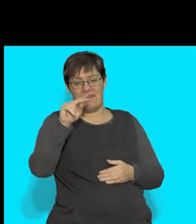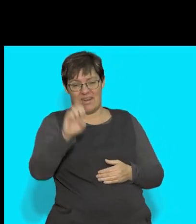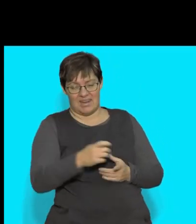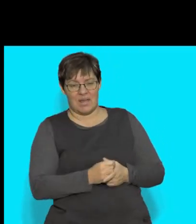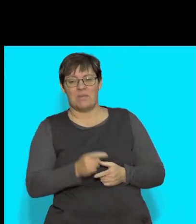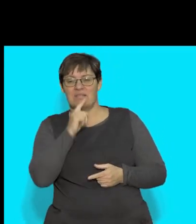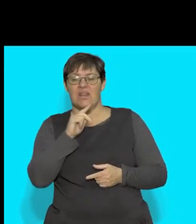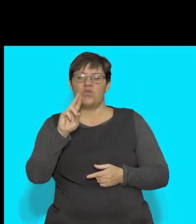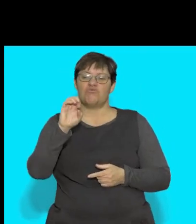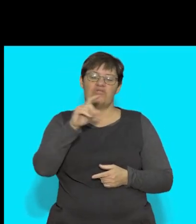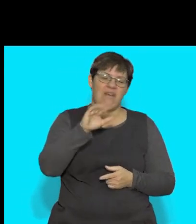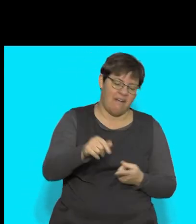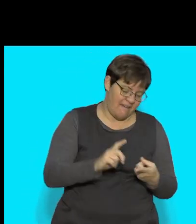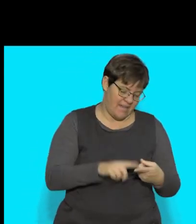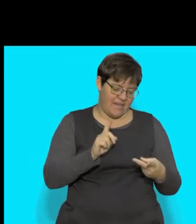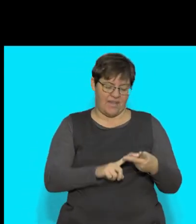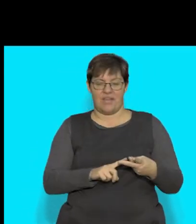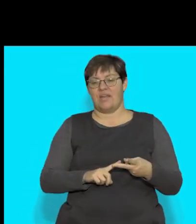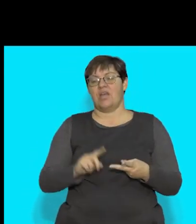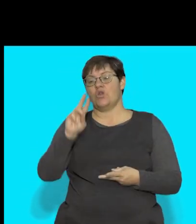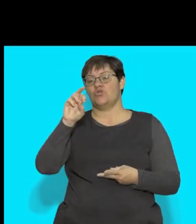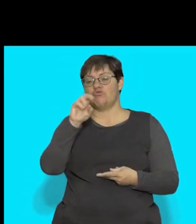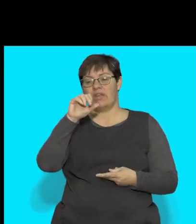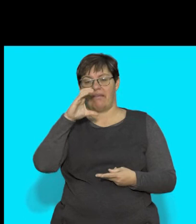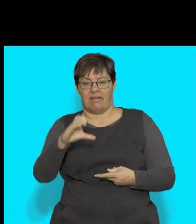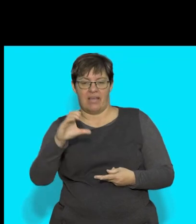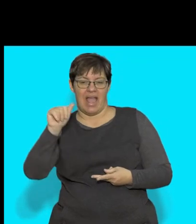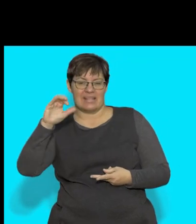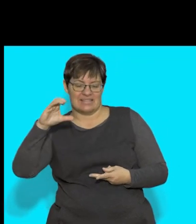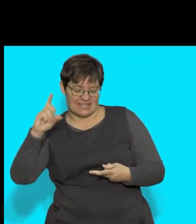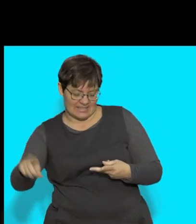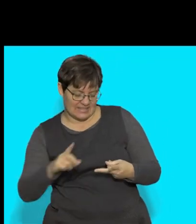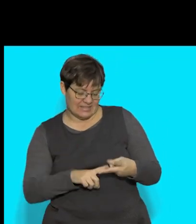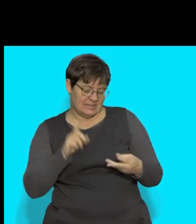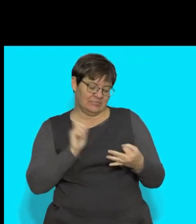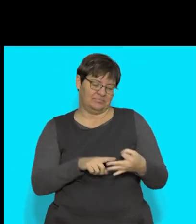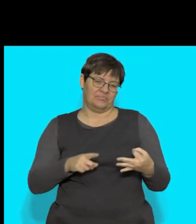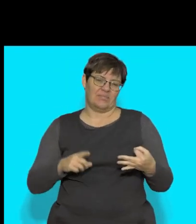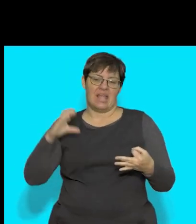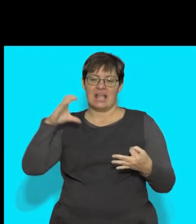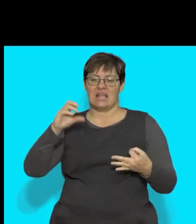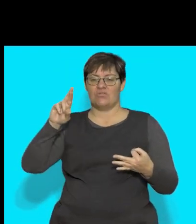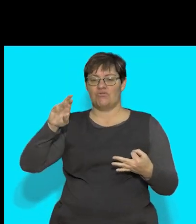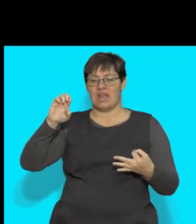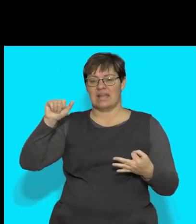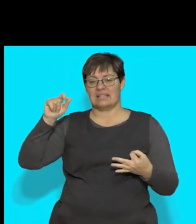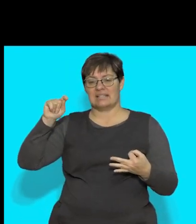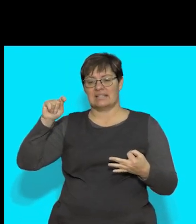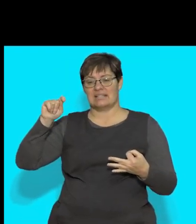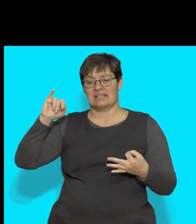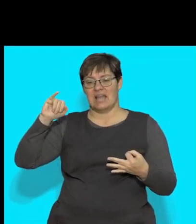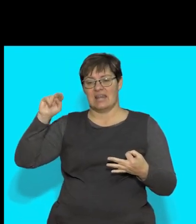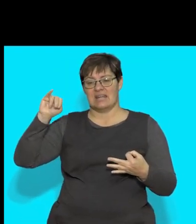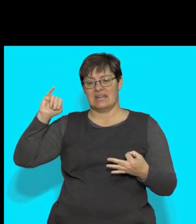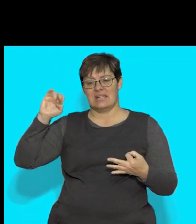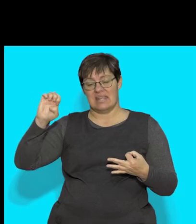It was urea. It was uric acid. Right, it was creatinine. So